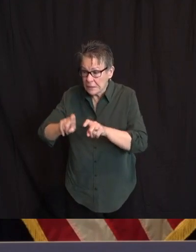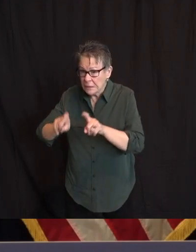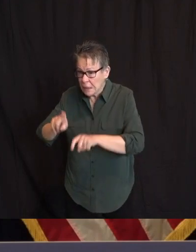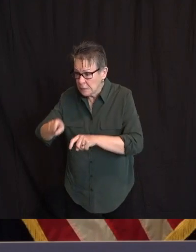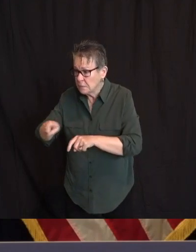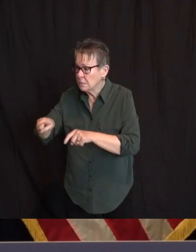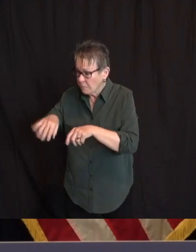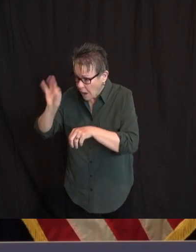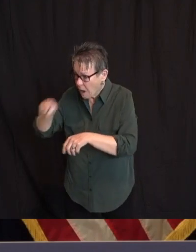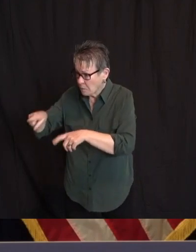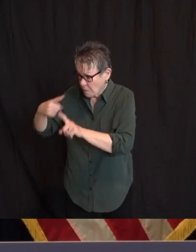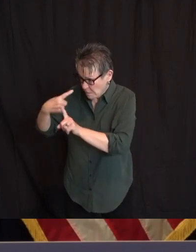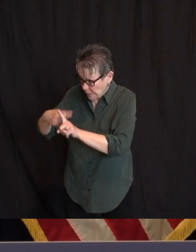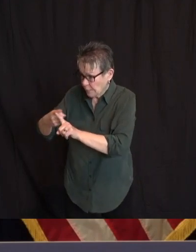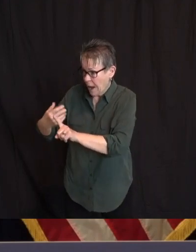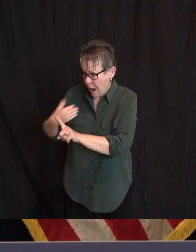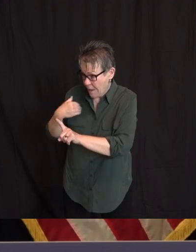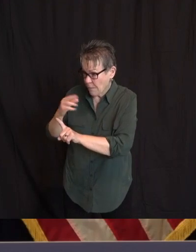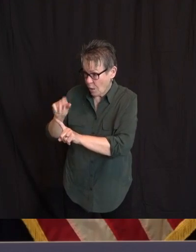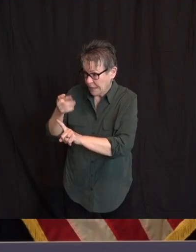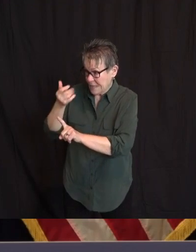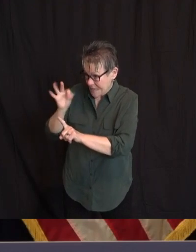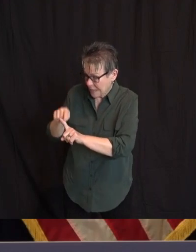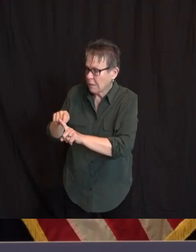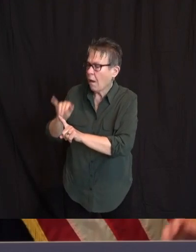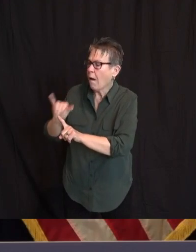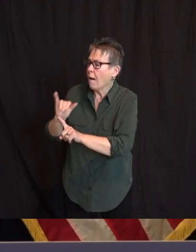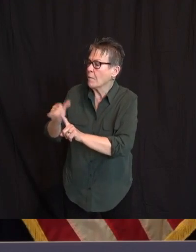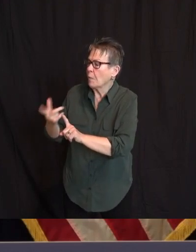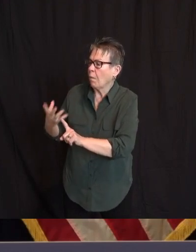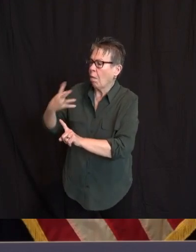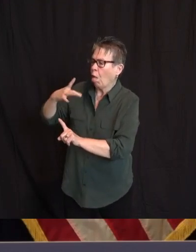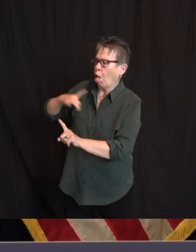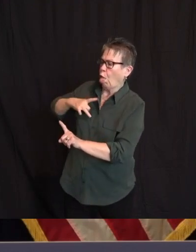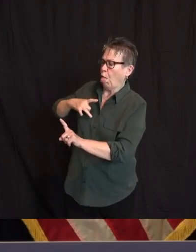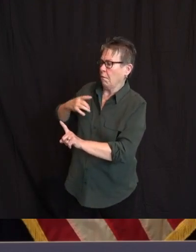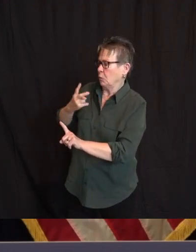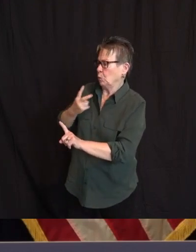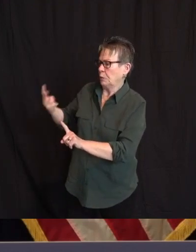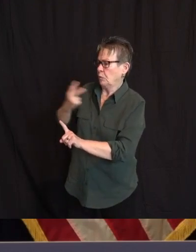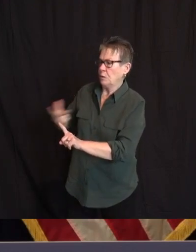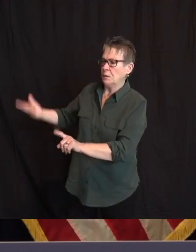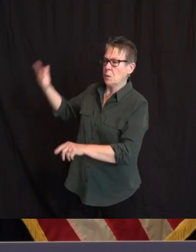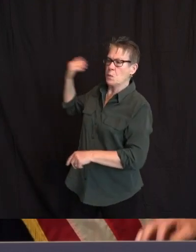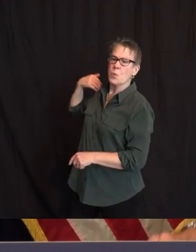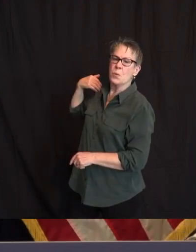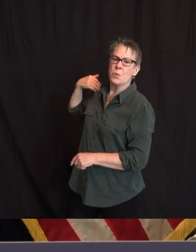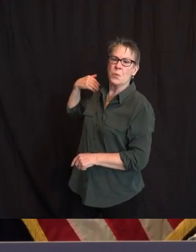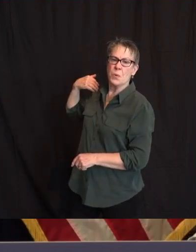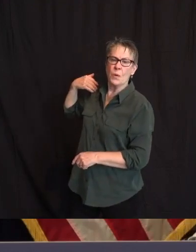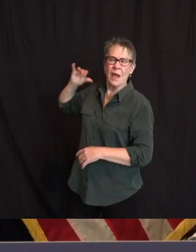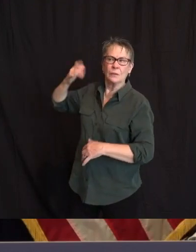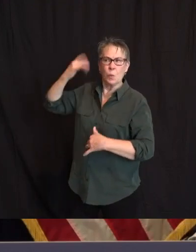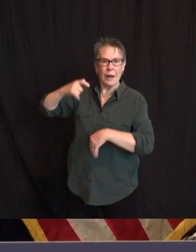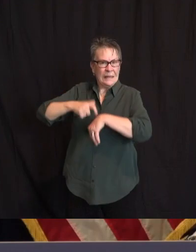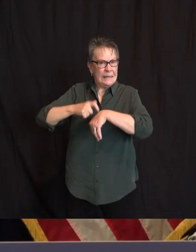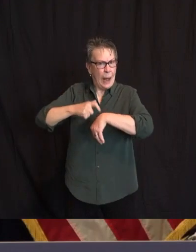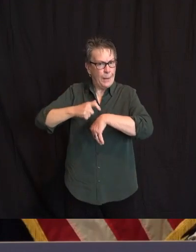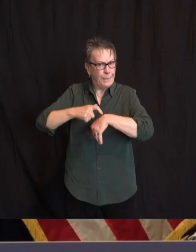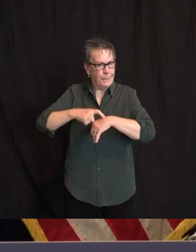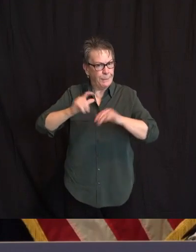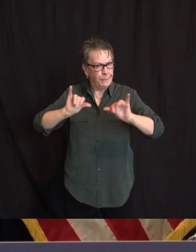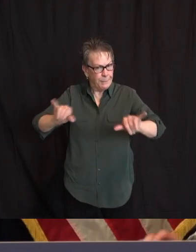And so we have to keep reminding folks if we had the materials to do universal testing, would be all